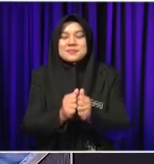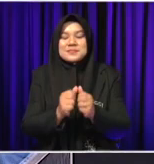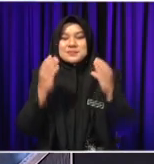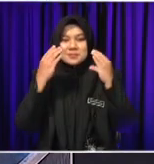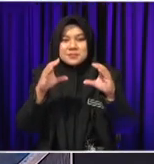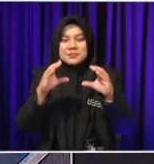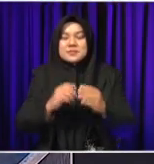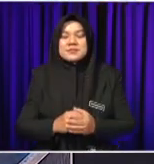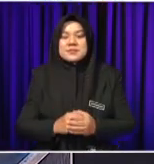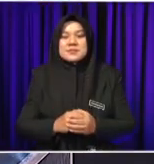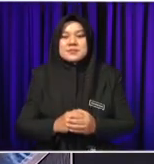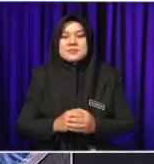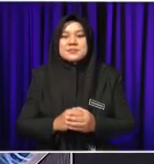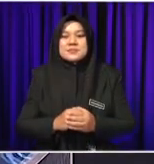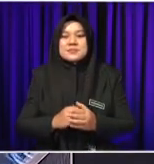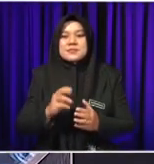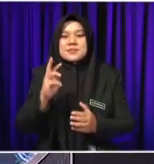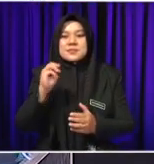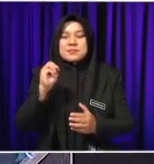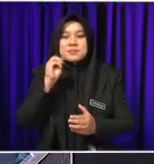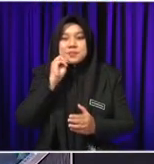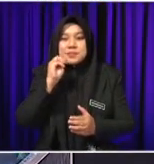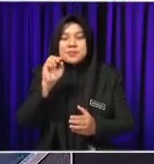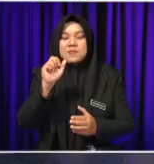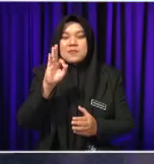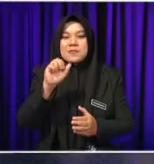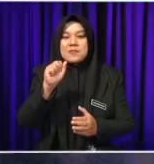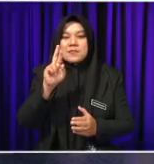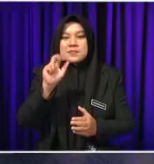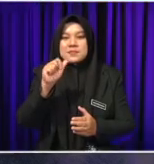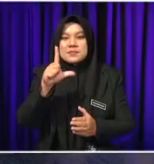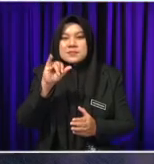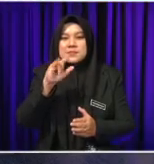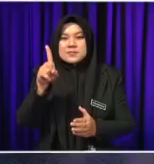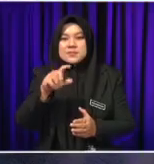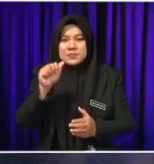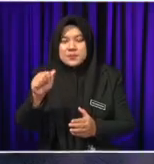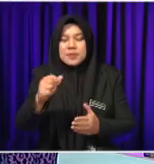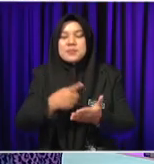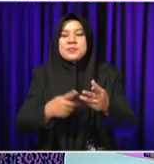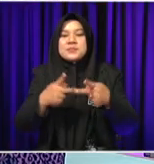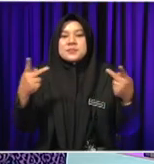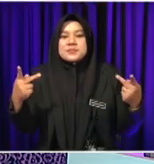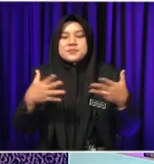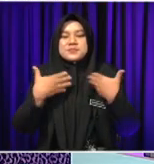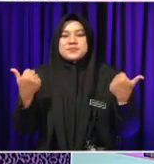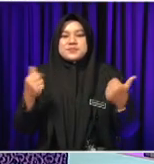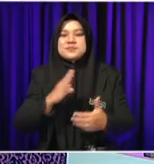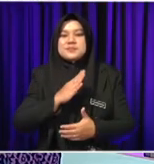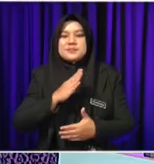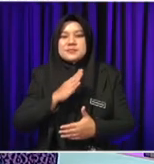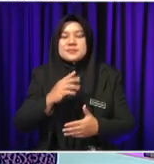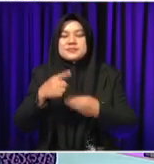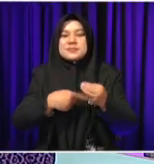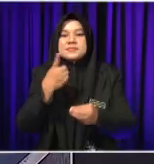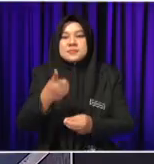our teacher for today, who is Madam Faraliza. Hi, teacher. Hi, Shafika. How are you doing? I'm doing fine. I'm doing good. How about